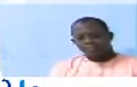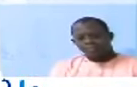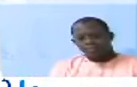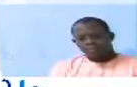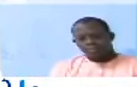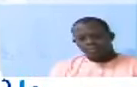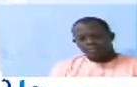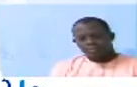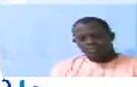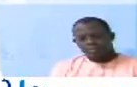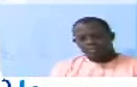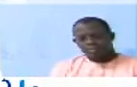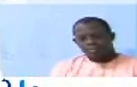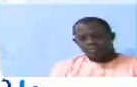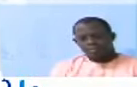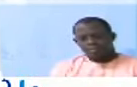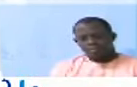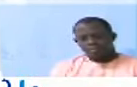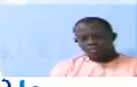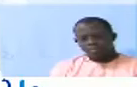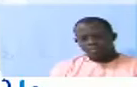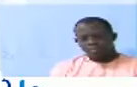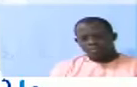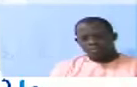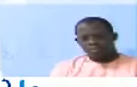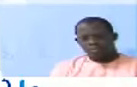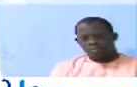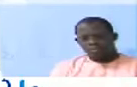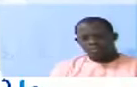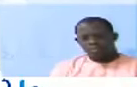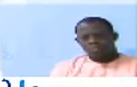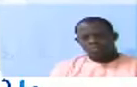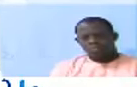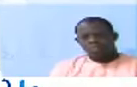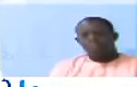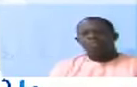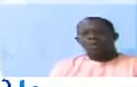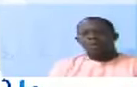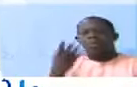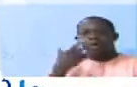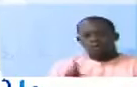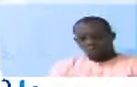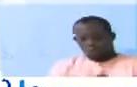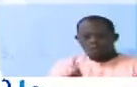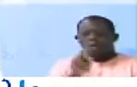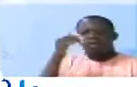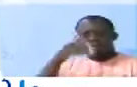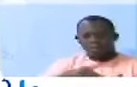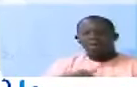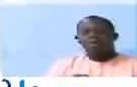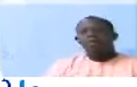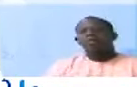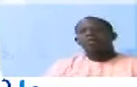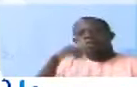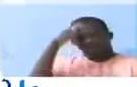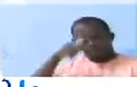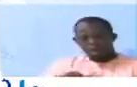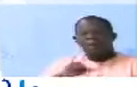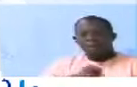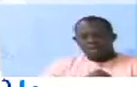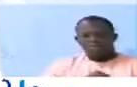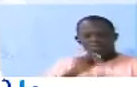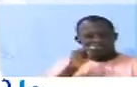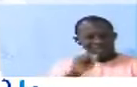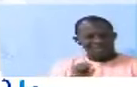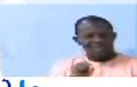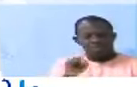jeri nyato jamfalem walam ay min fo nyani min bekeri manke kilindi. When we reached there, I thought to myself, then here it must be two